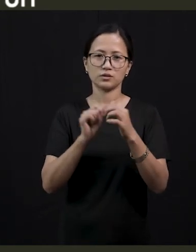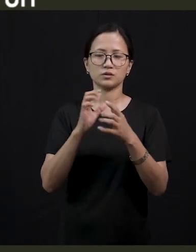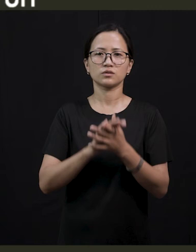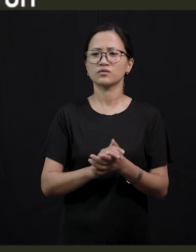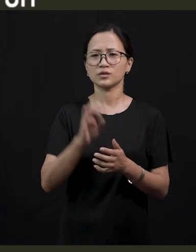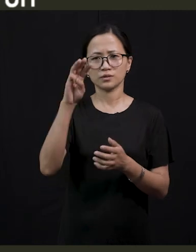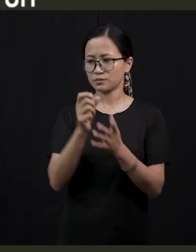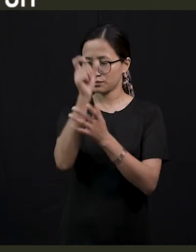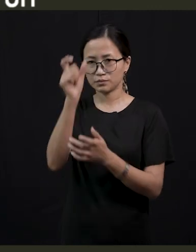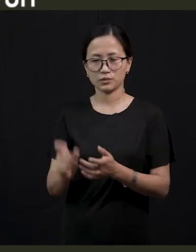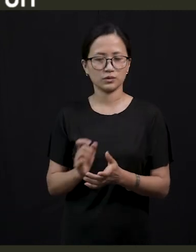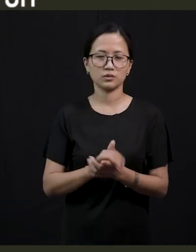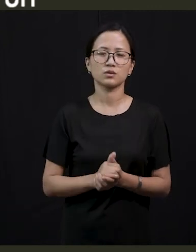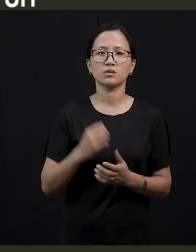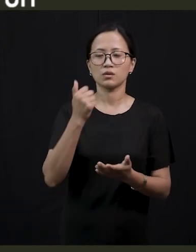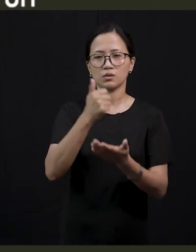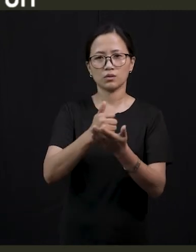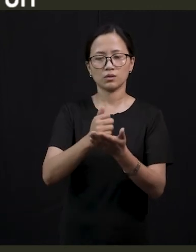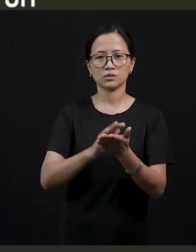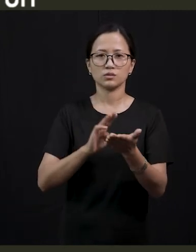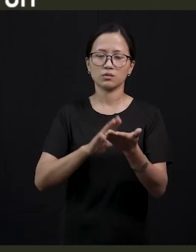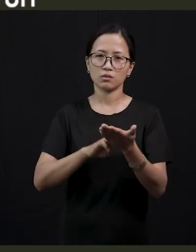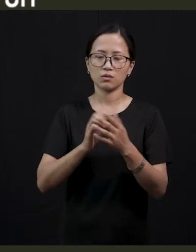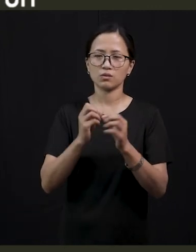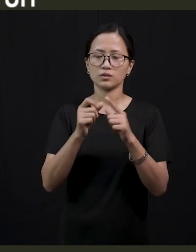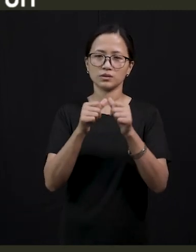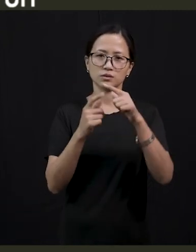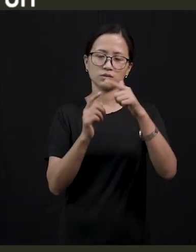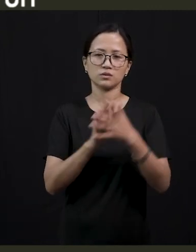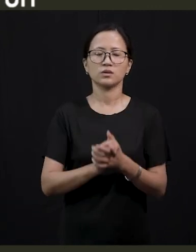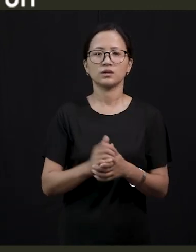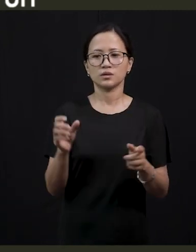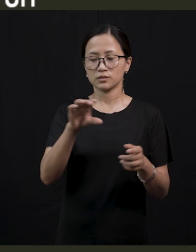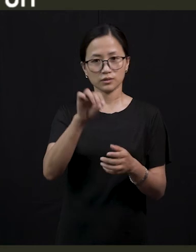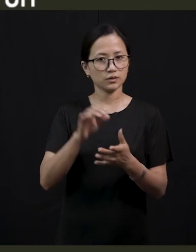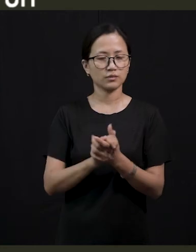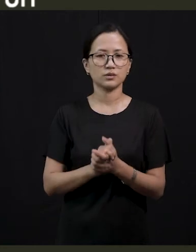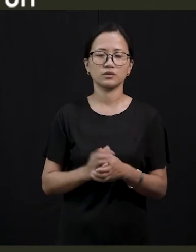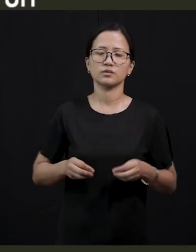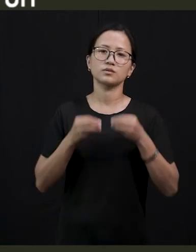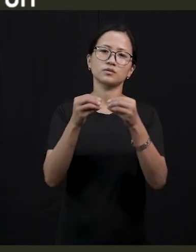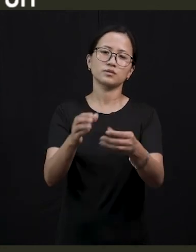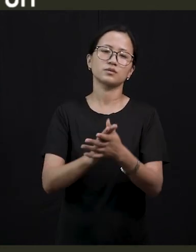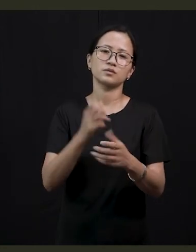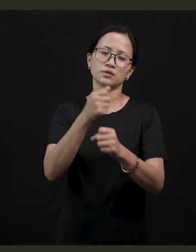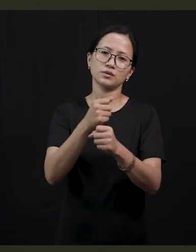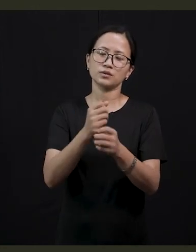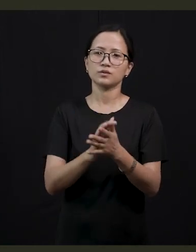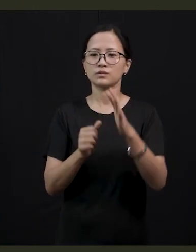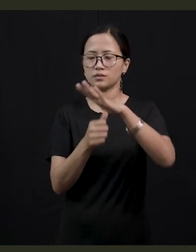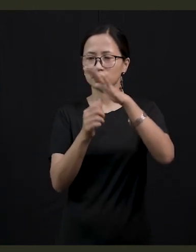ministers. All the oaths that has been taken by the Chief Minister and his cabinet ministers are given by the